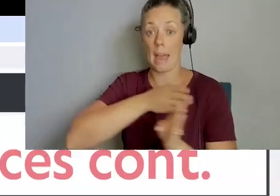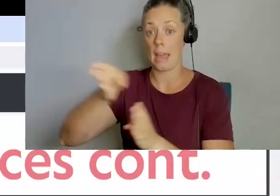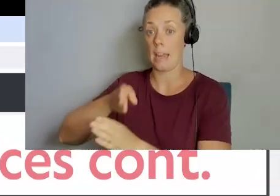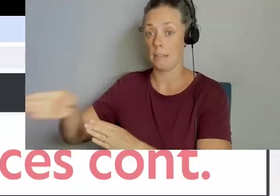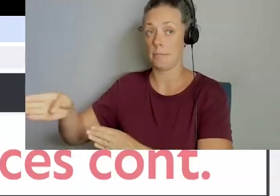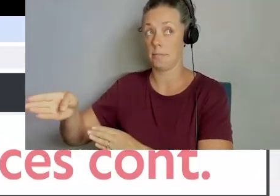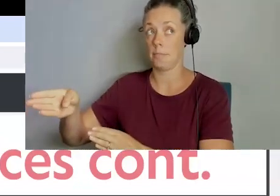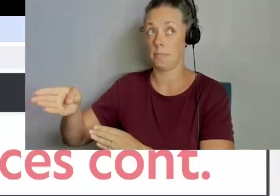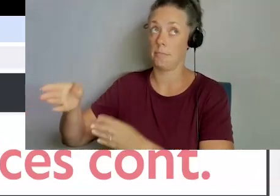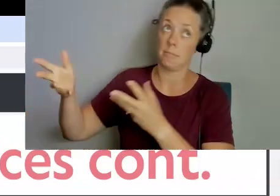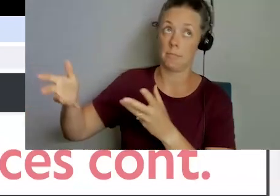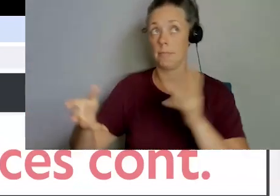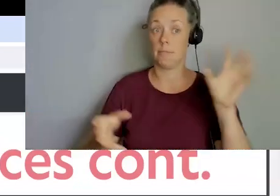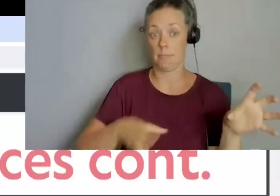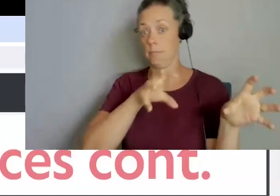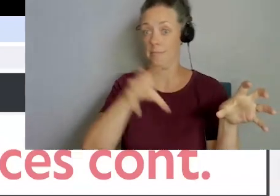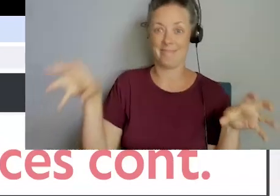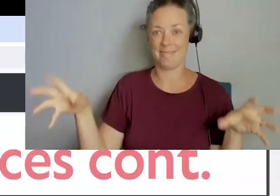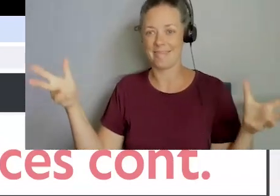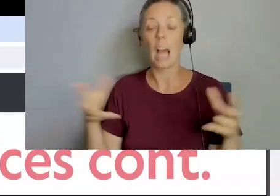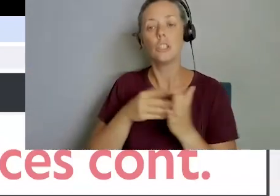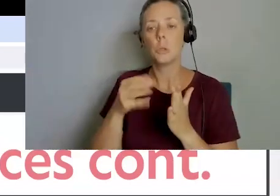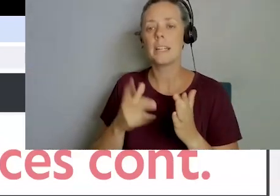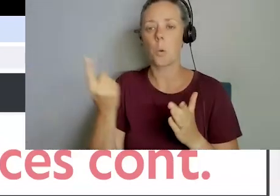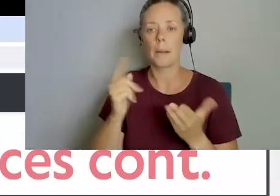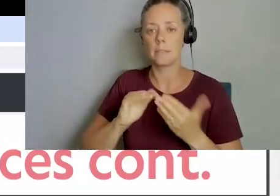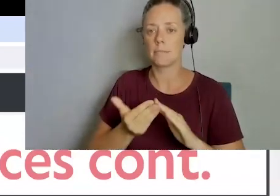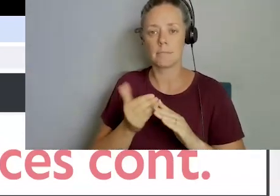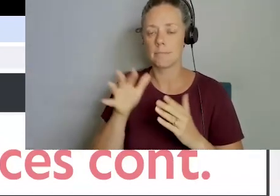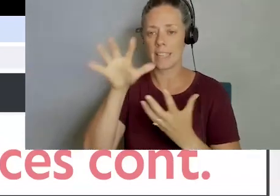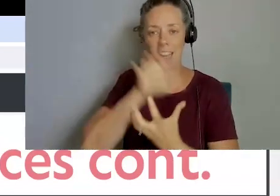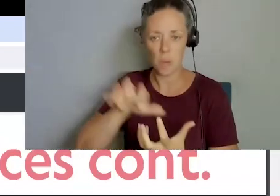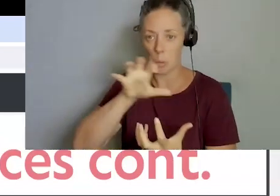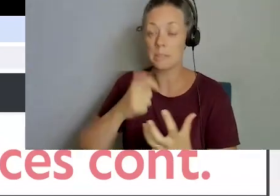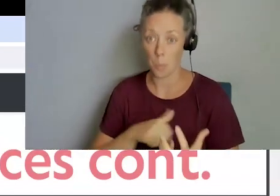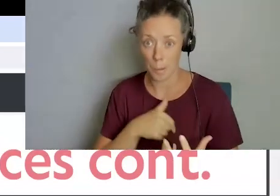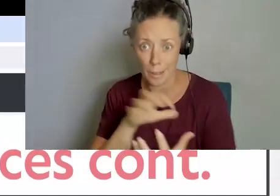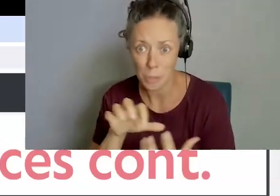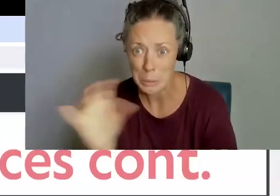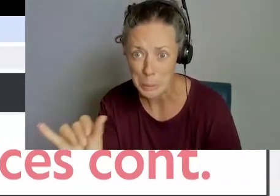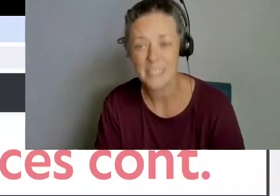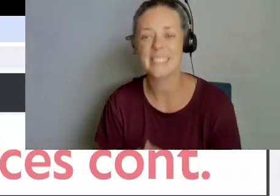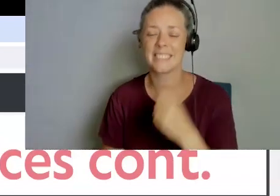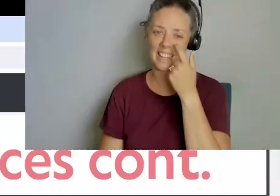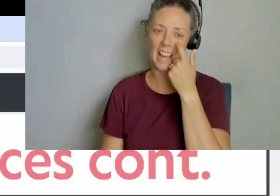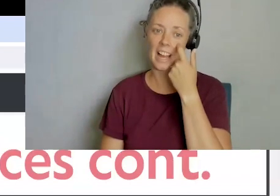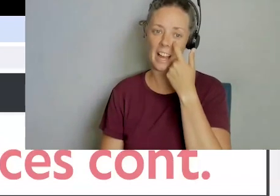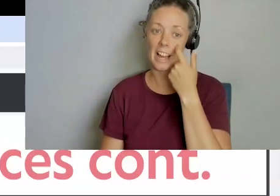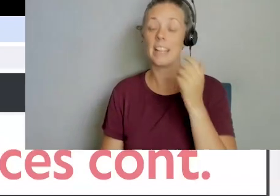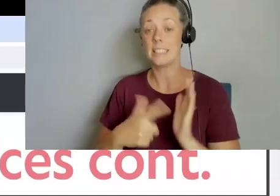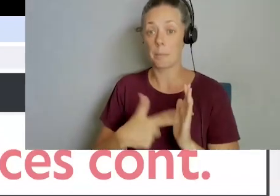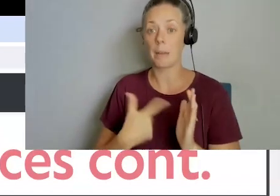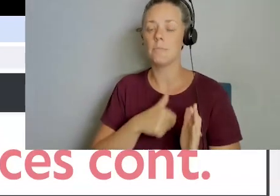put it, that the students always get confused as well as we get confused, right? Like I said, sometimes we use